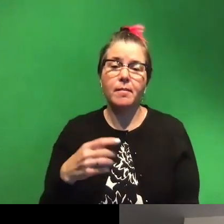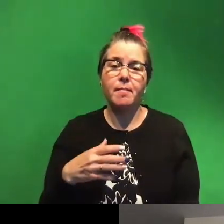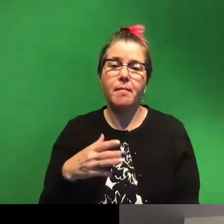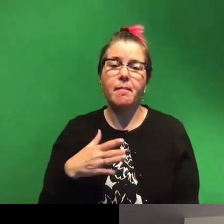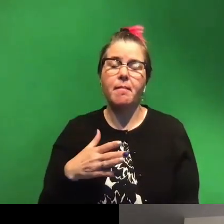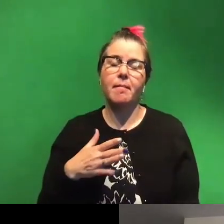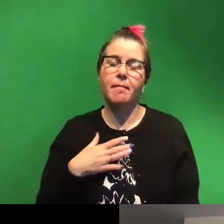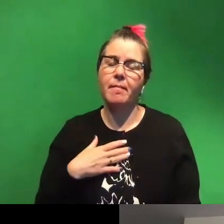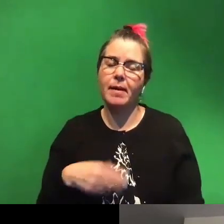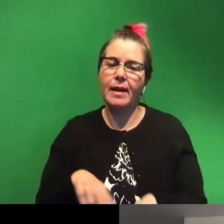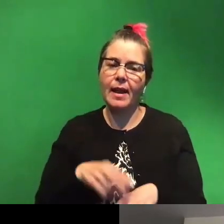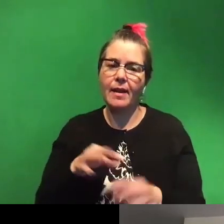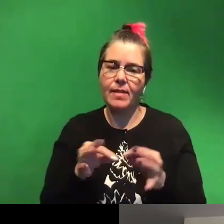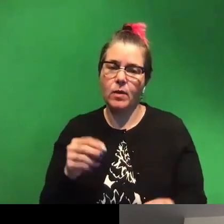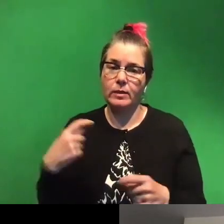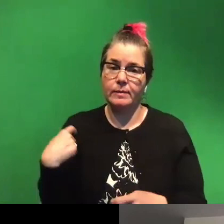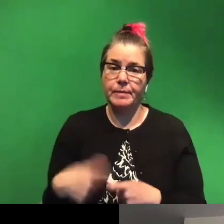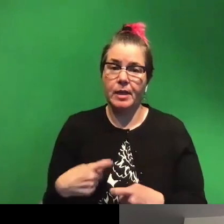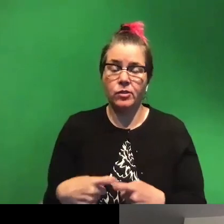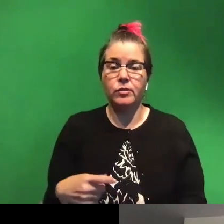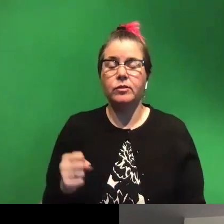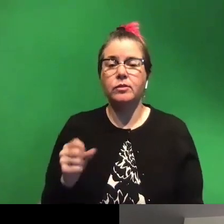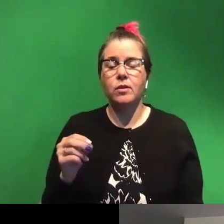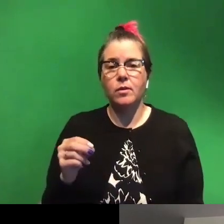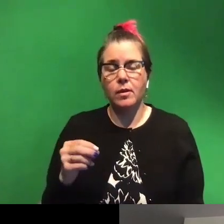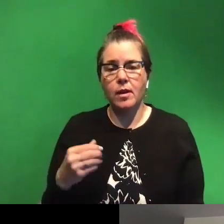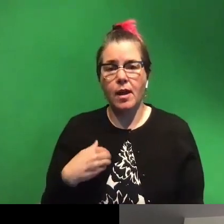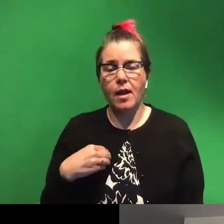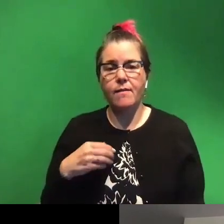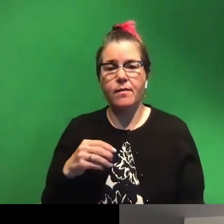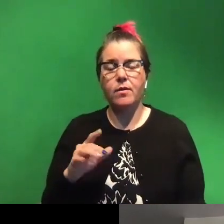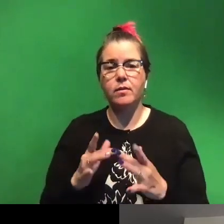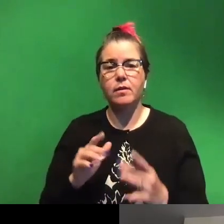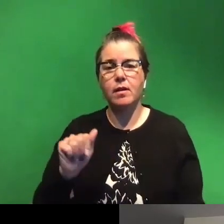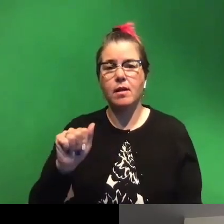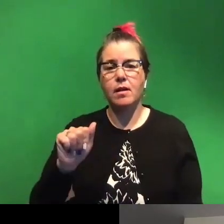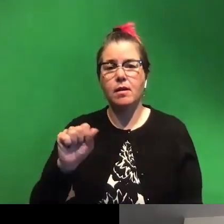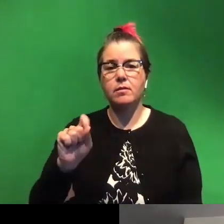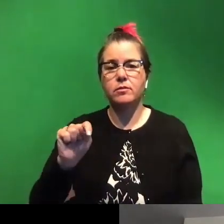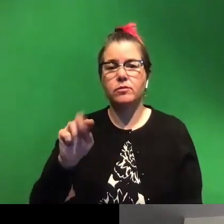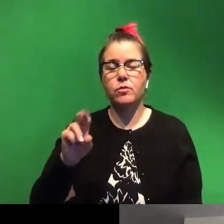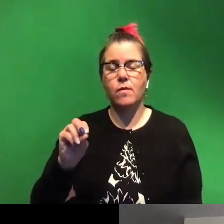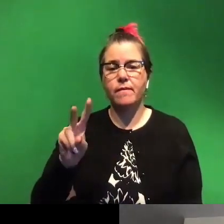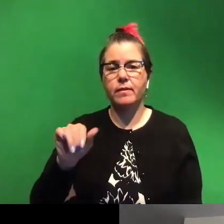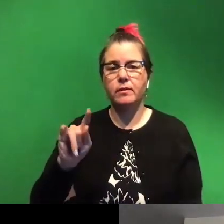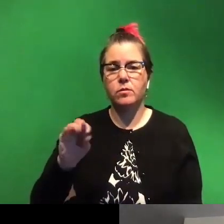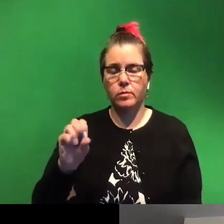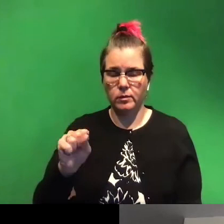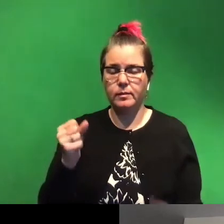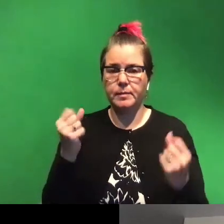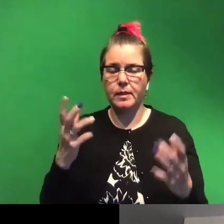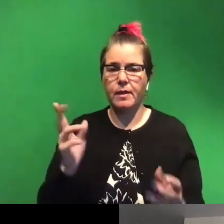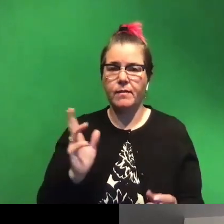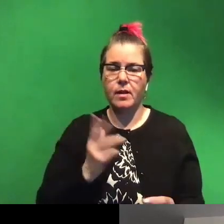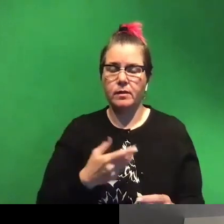Spanish. So there is a site called Astrovitos, in which a bunch of us